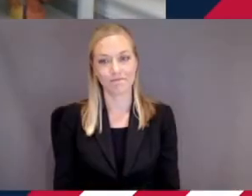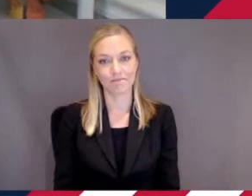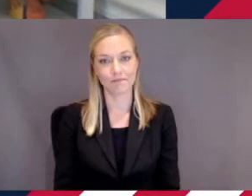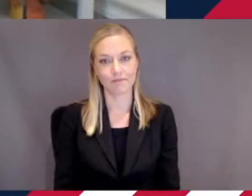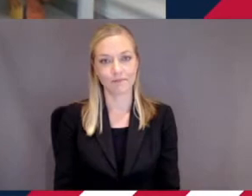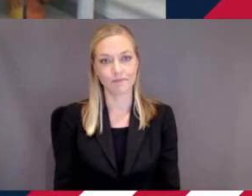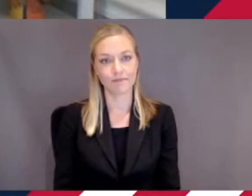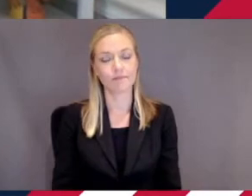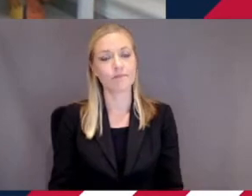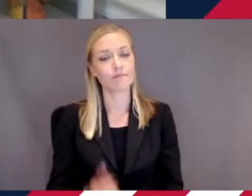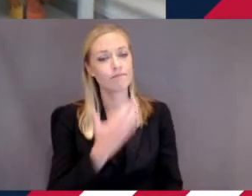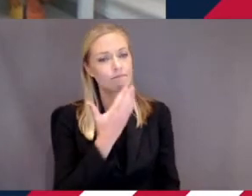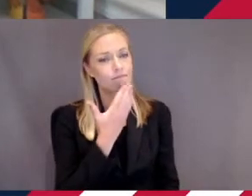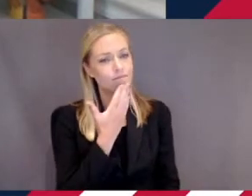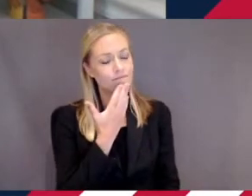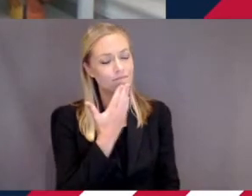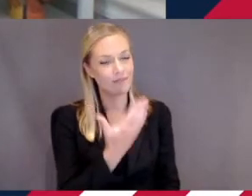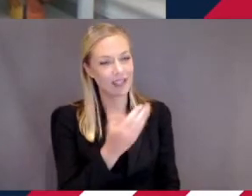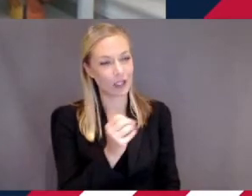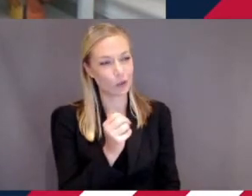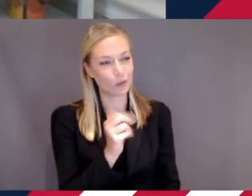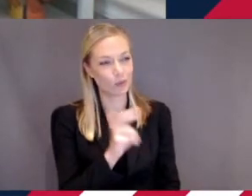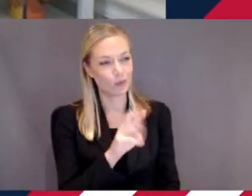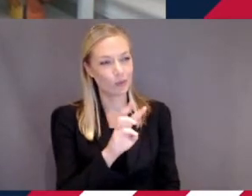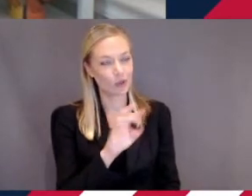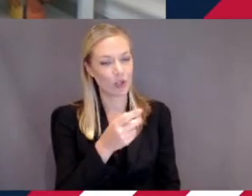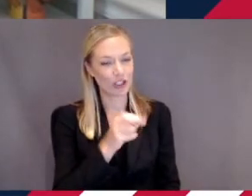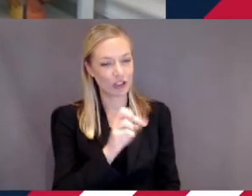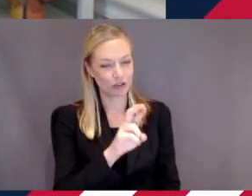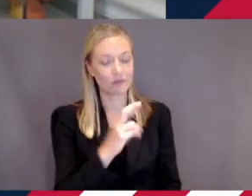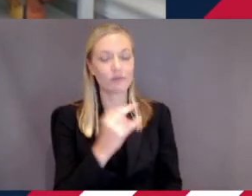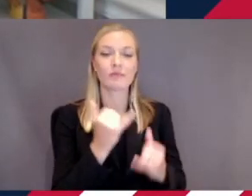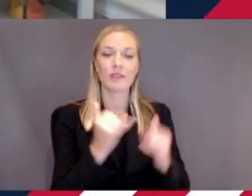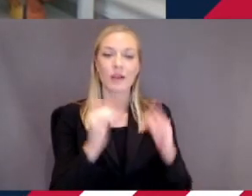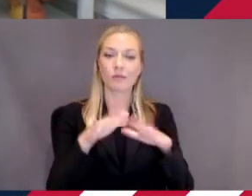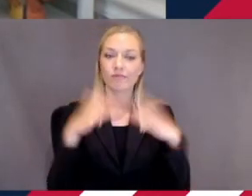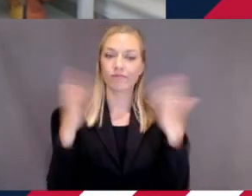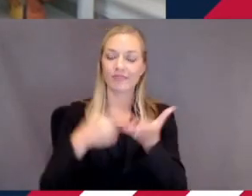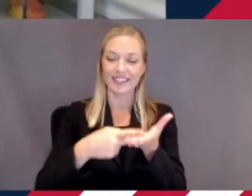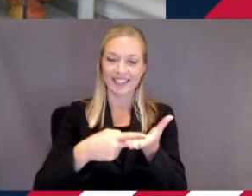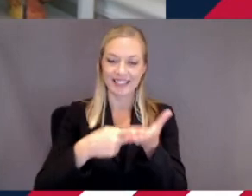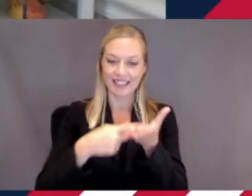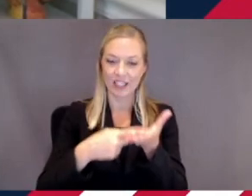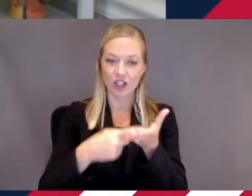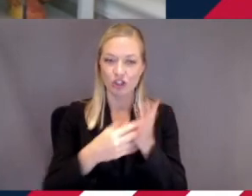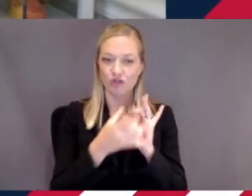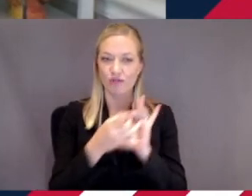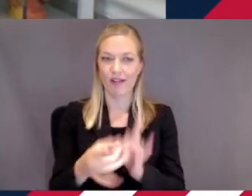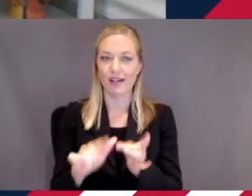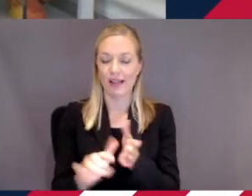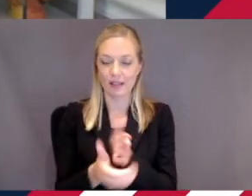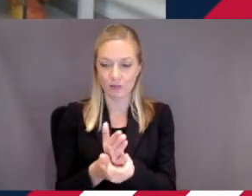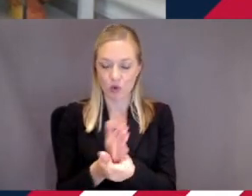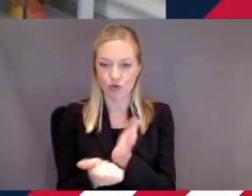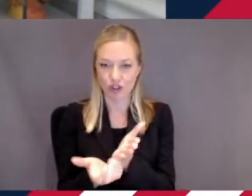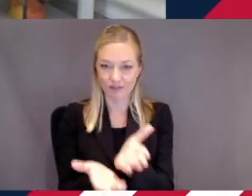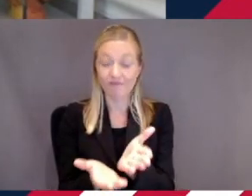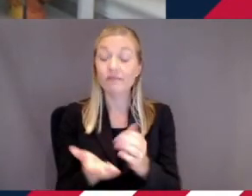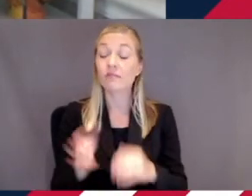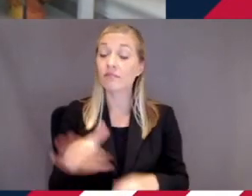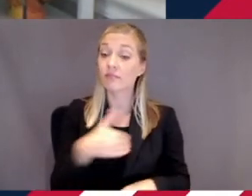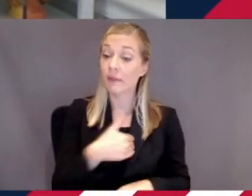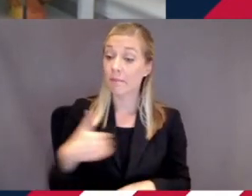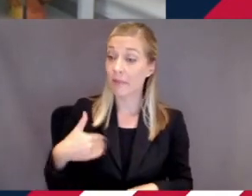Thank you, Mr. Welder. We're going to now move to discussion on this motion. Members, as a reminder, you can start to